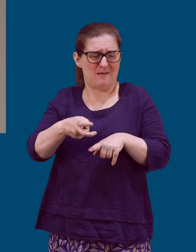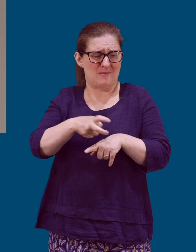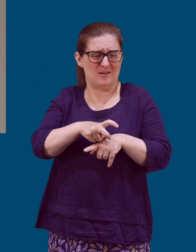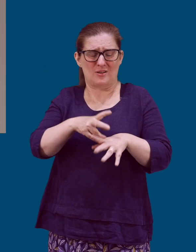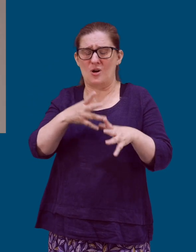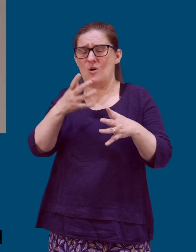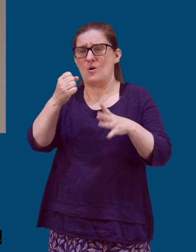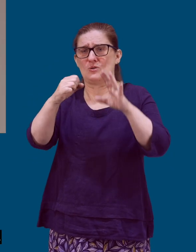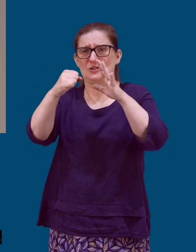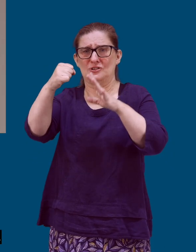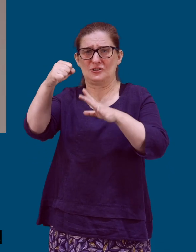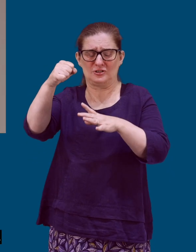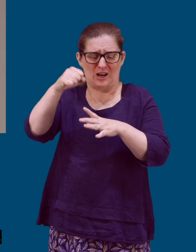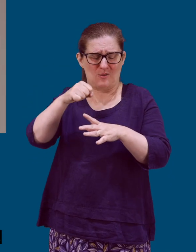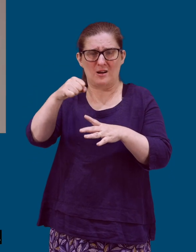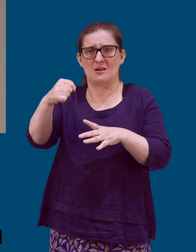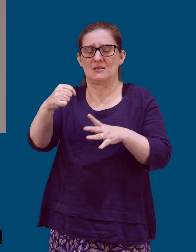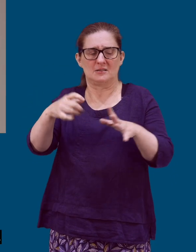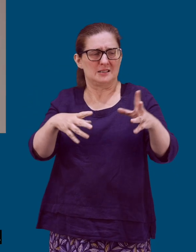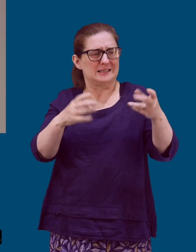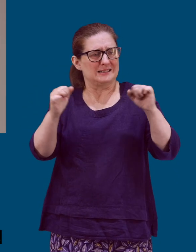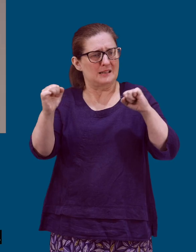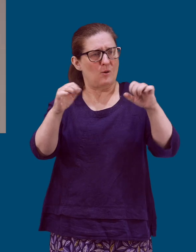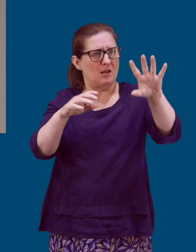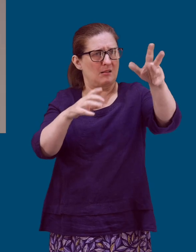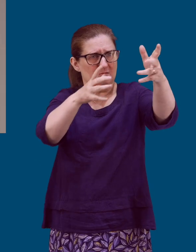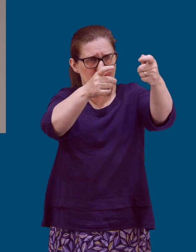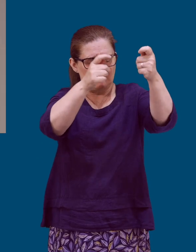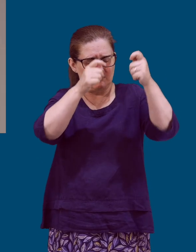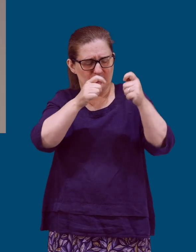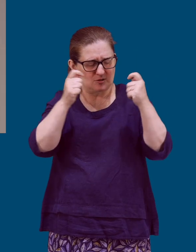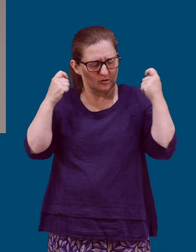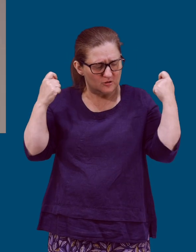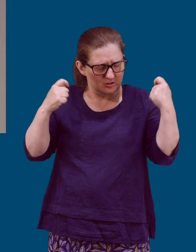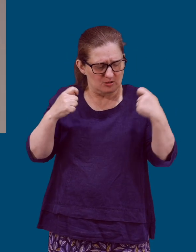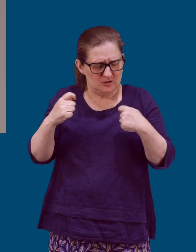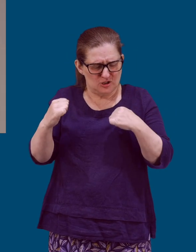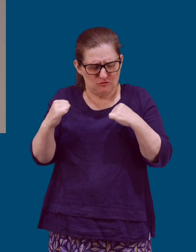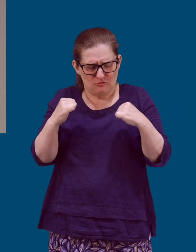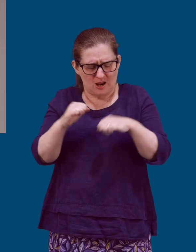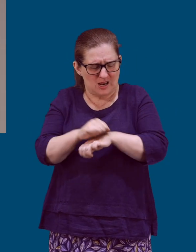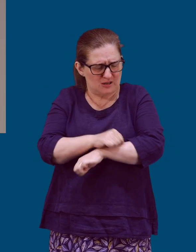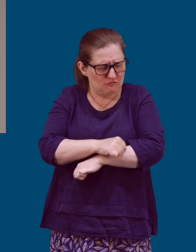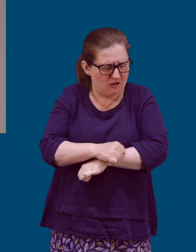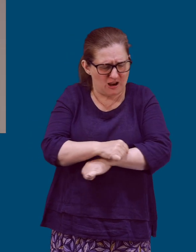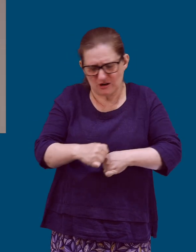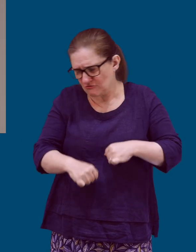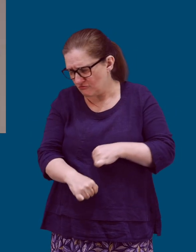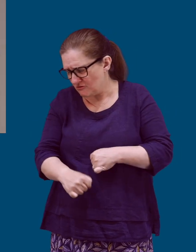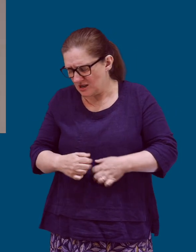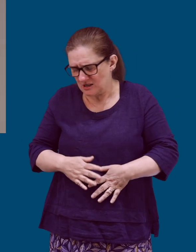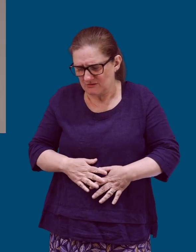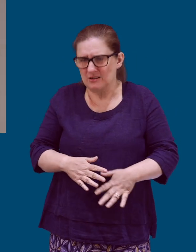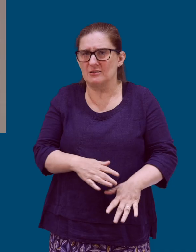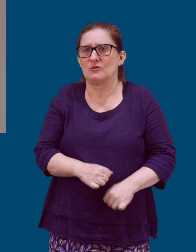shower screen. Slowly reach for the towel and dry off. Sit down for feet, more pain. Reach